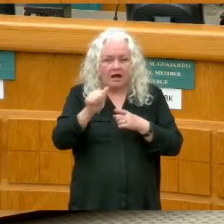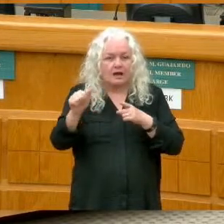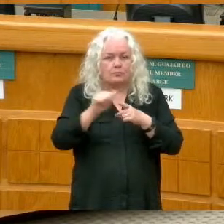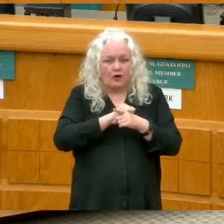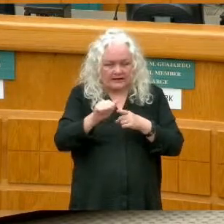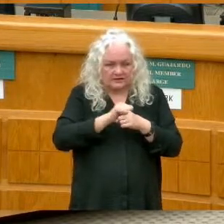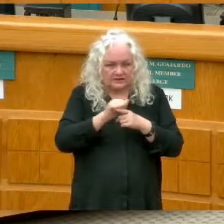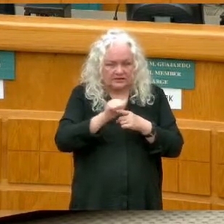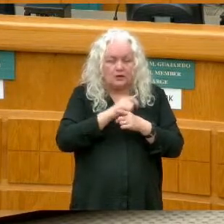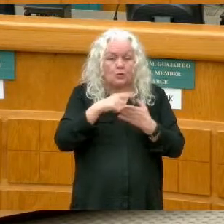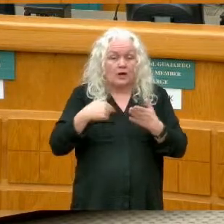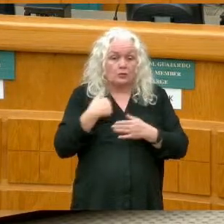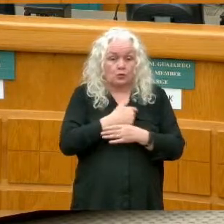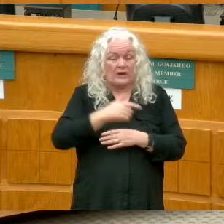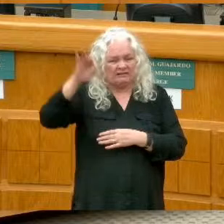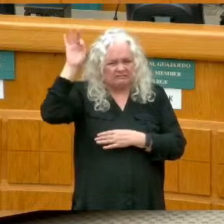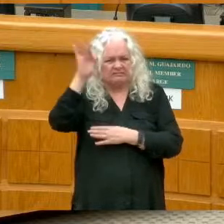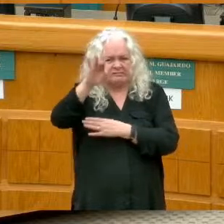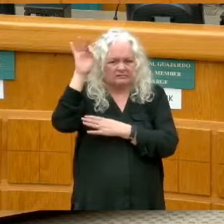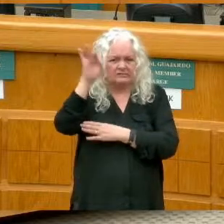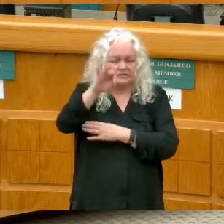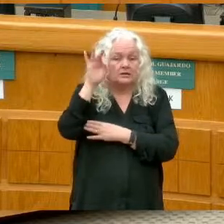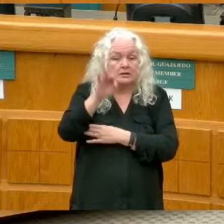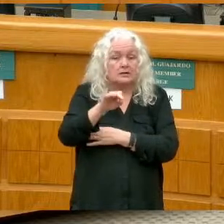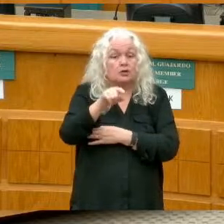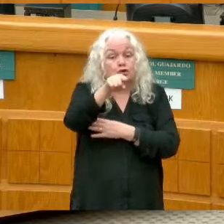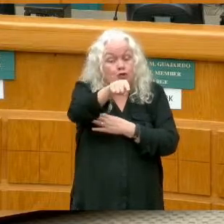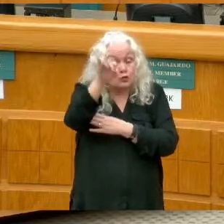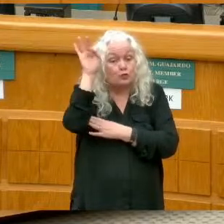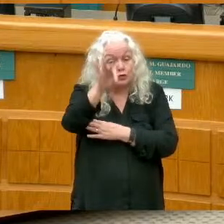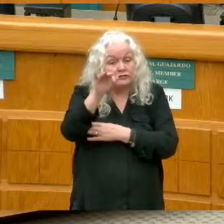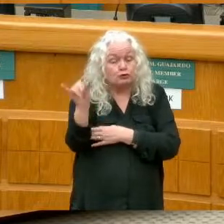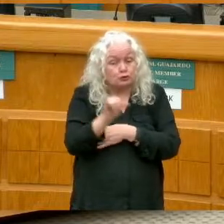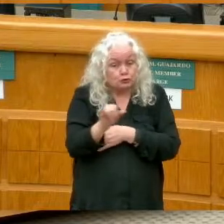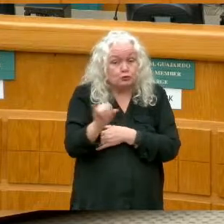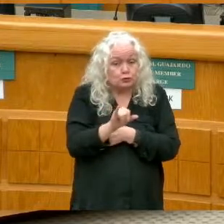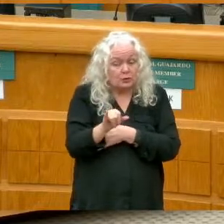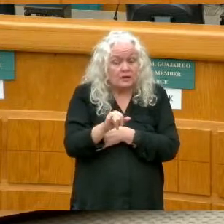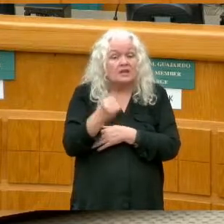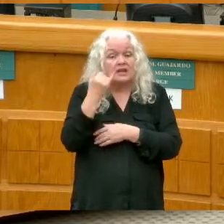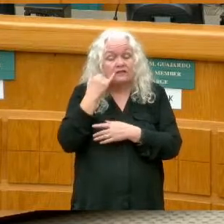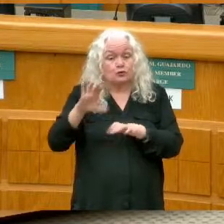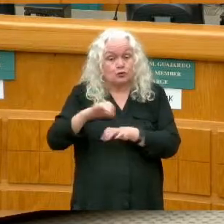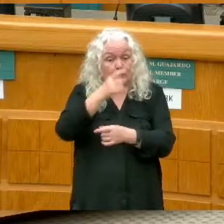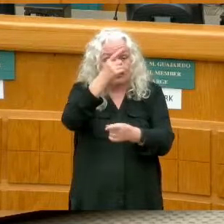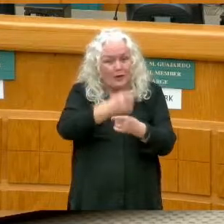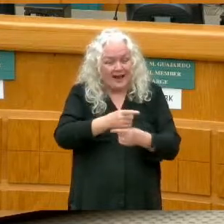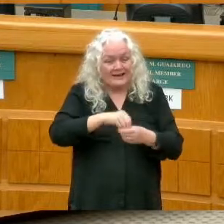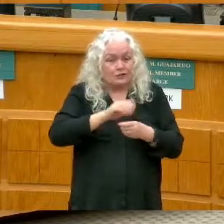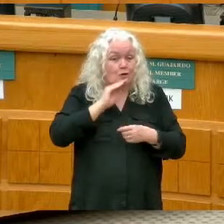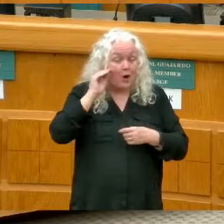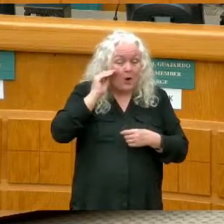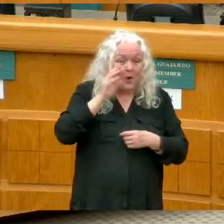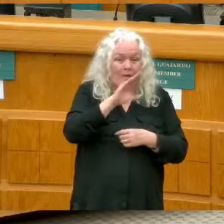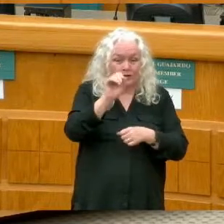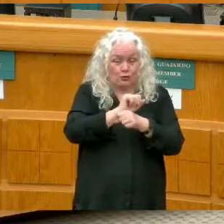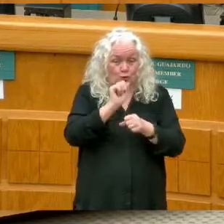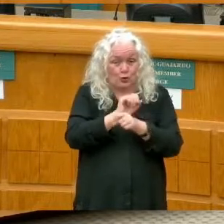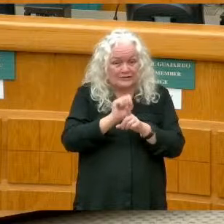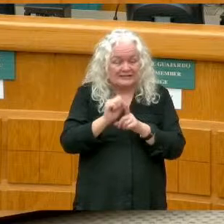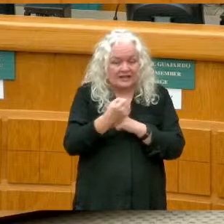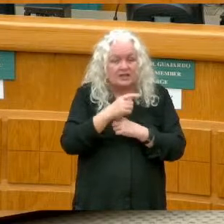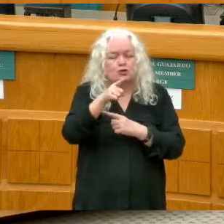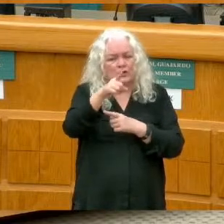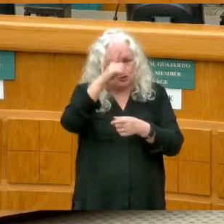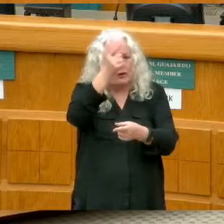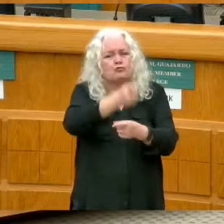not practice what we have preached, what you have preached. If you do it right in your home and in your work setting, you can